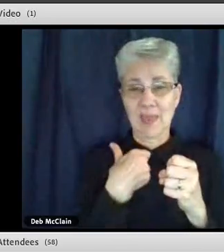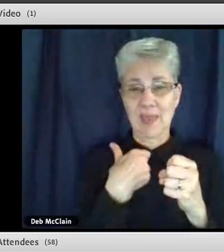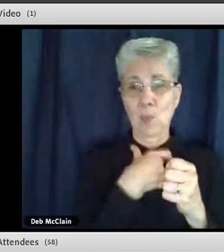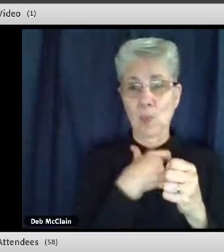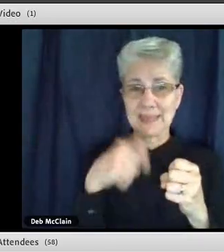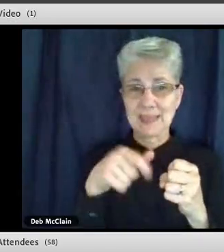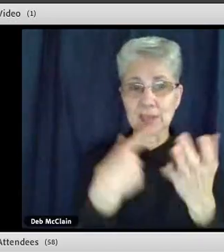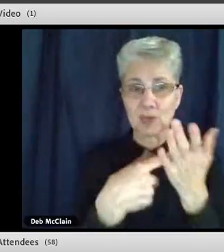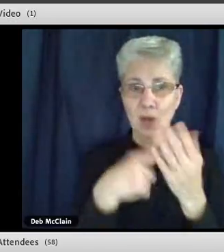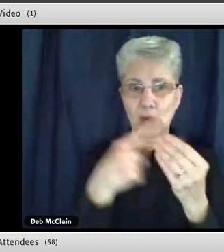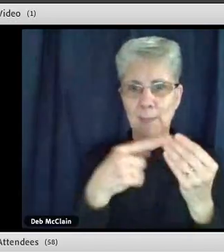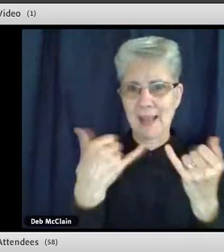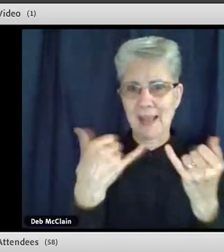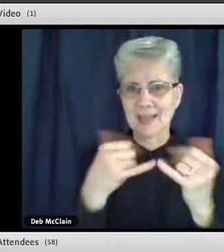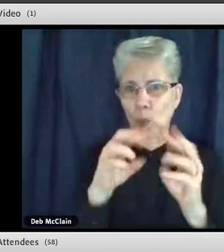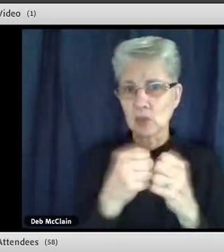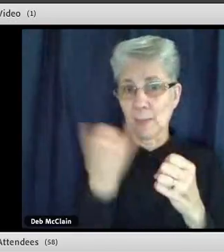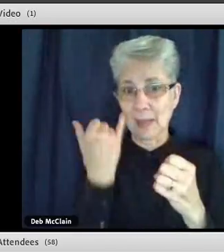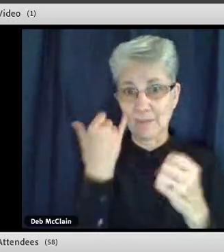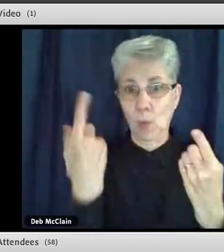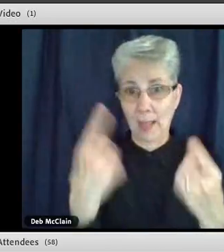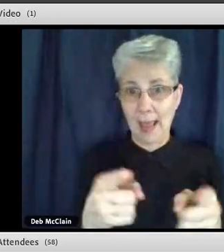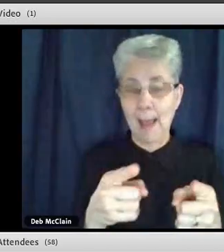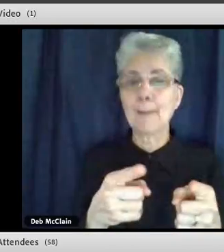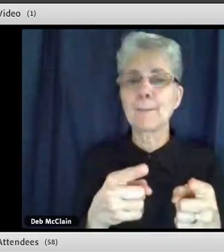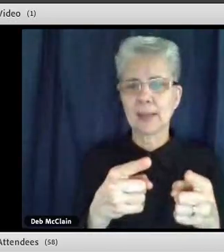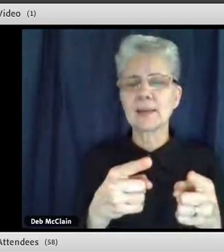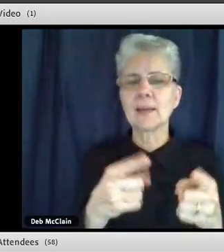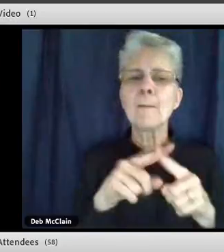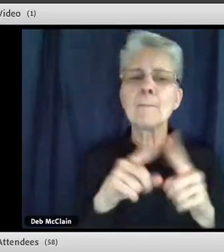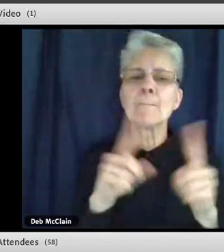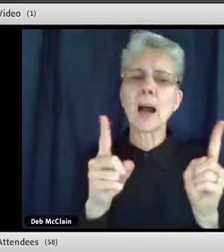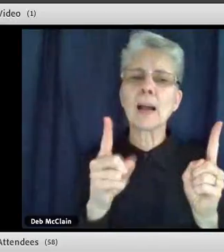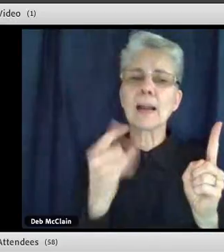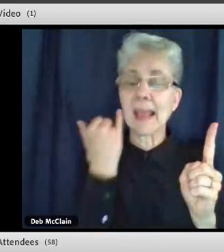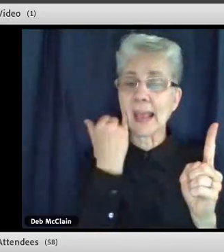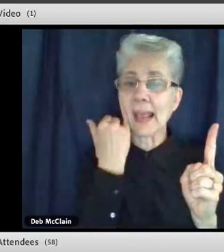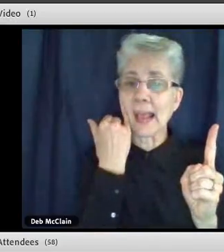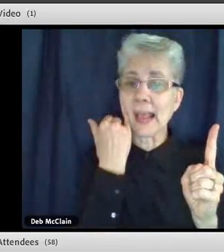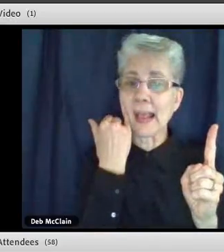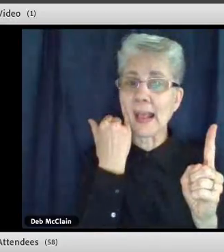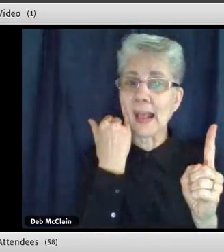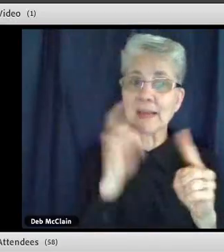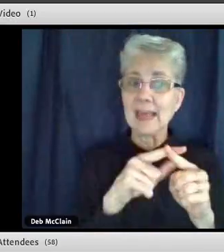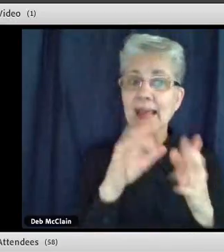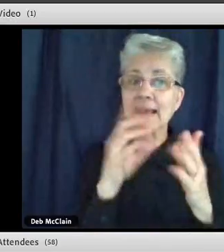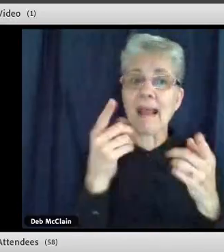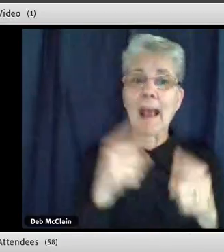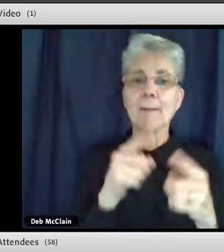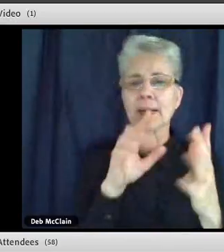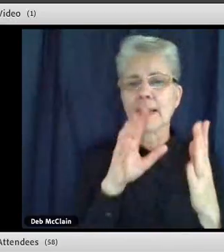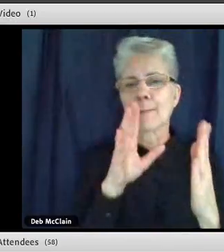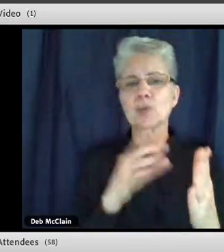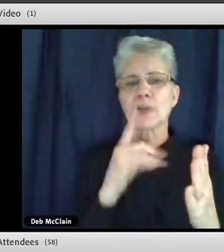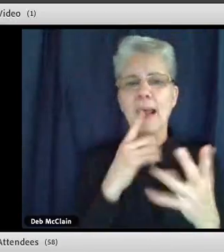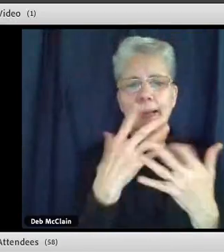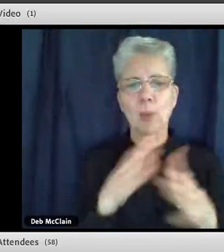is going to happen in person. Because if it can't happen in person, then I can kind of break it up into a series of webinars as